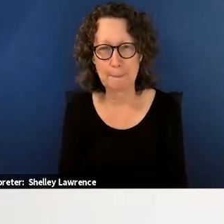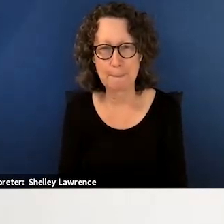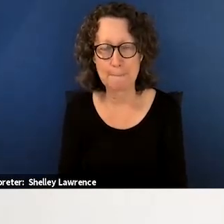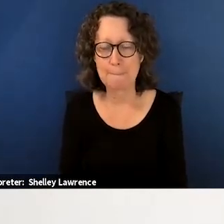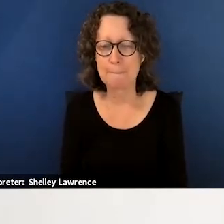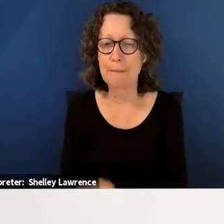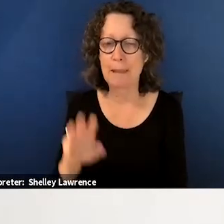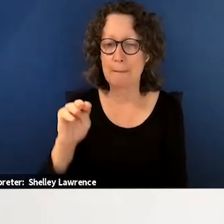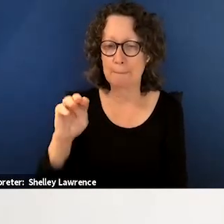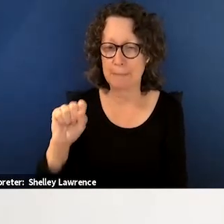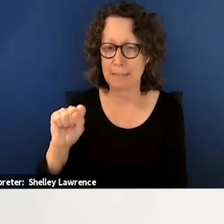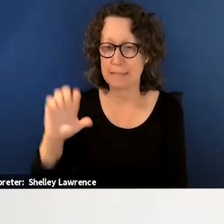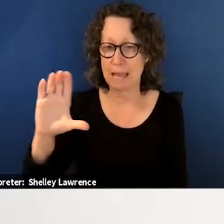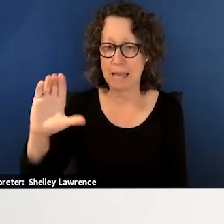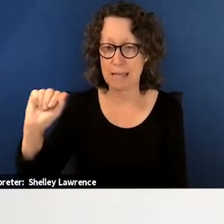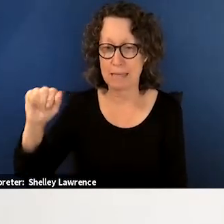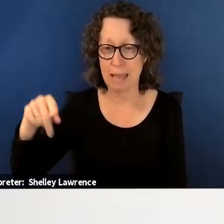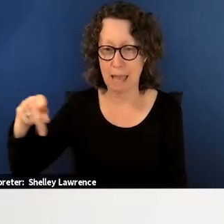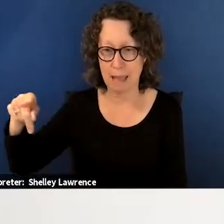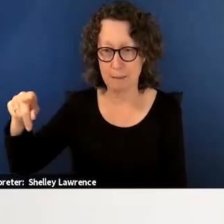Ms. Capps, please.